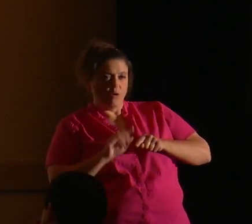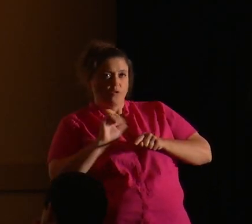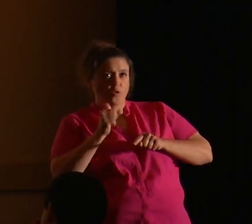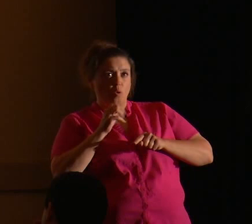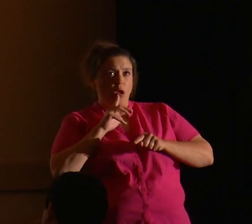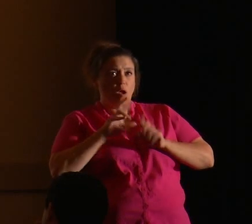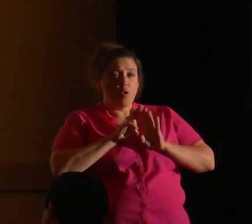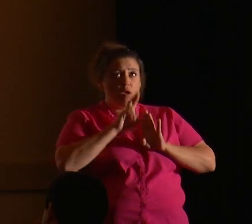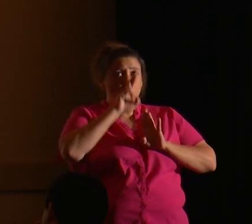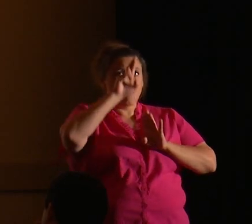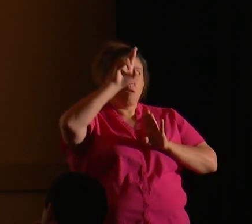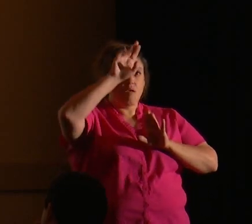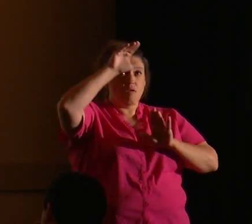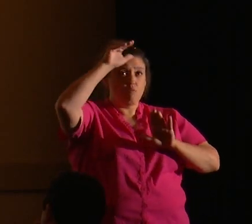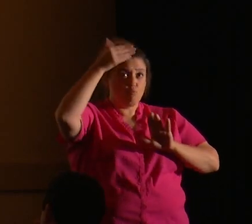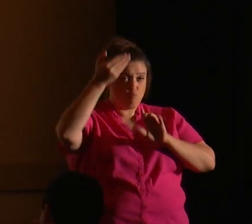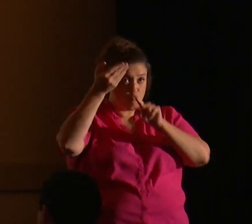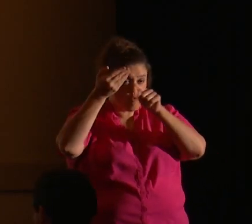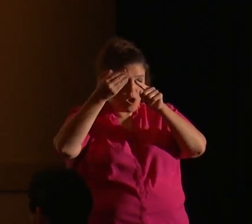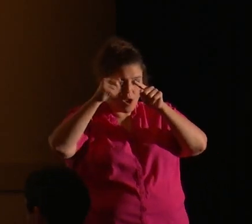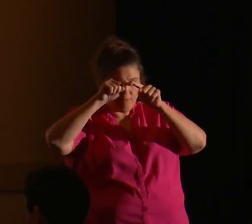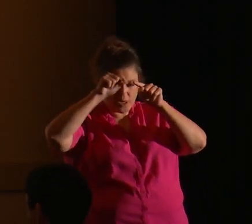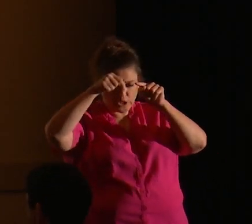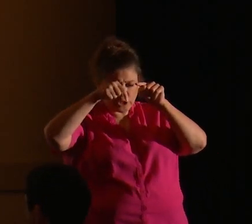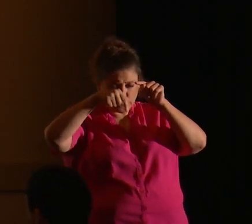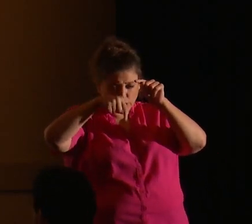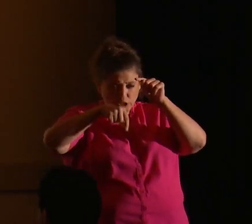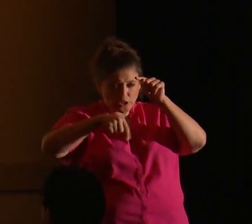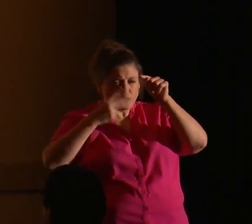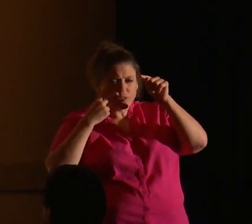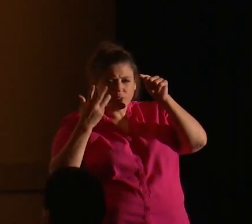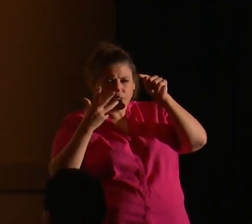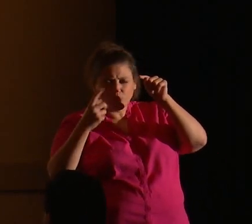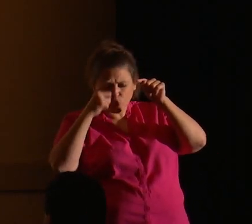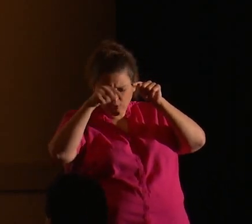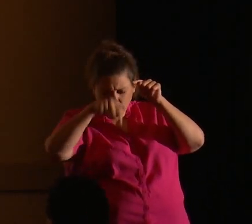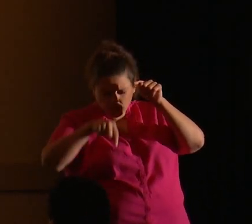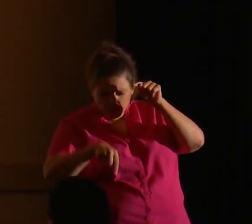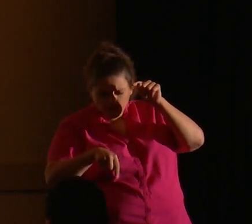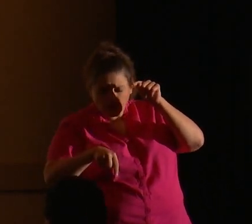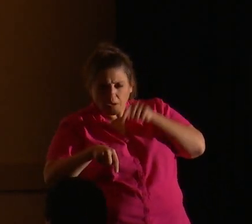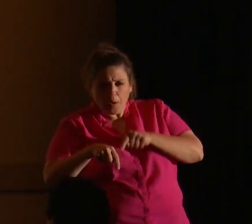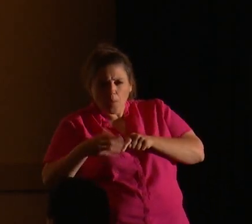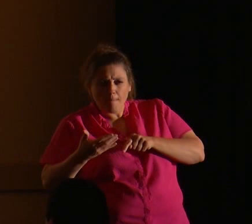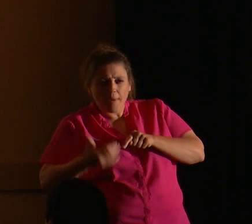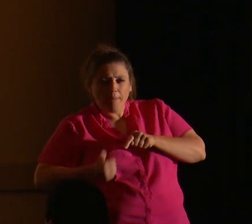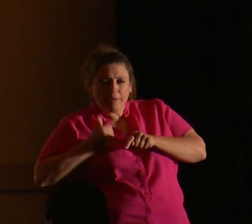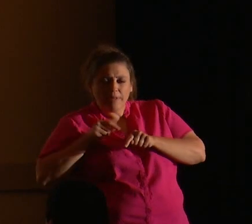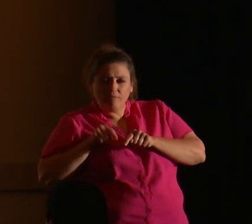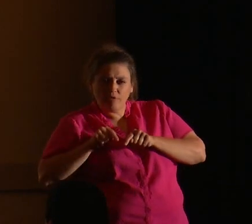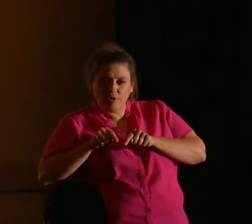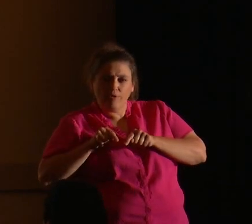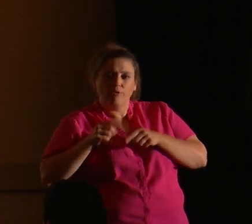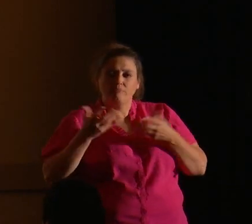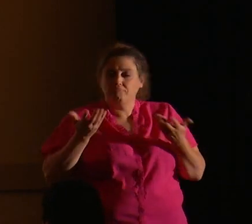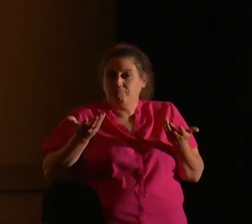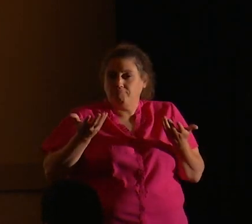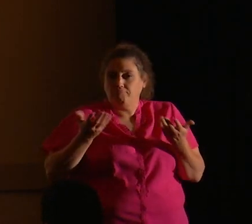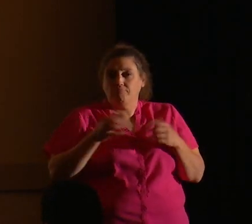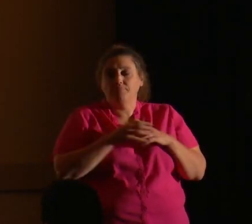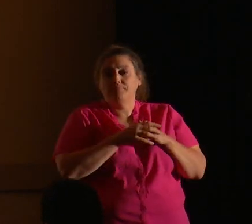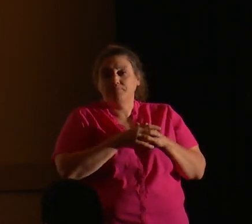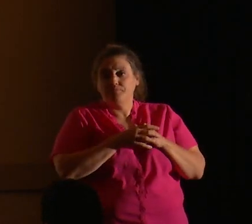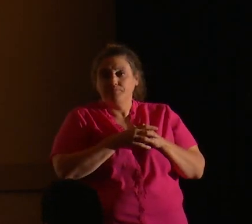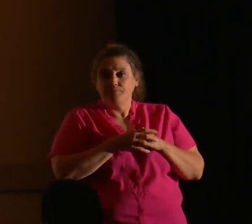or what we could do to see what strange, mysterious things might be living in that ocean in the deep, in the